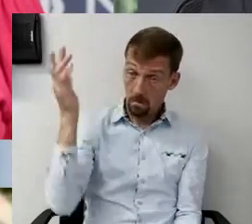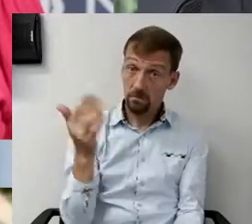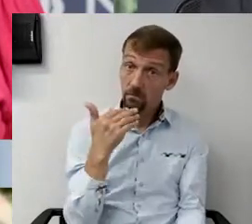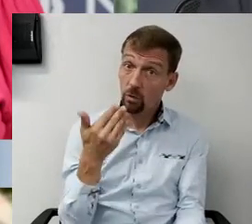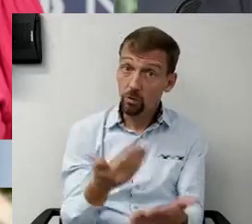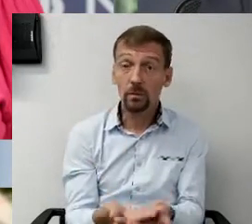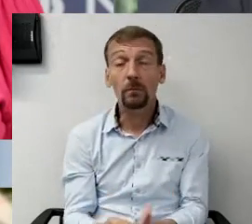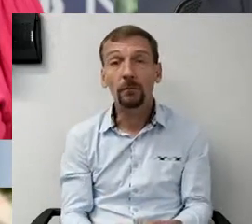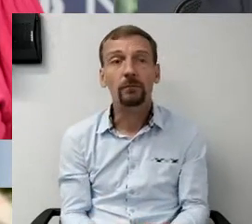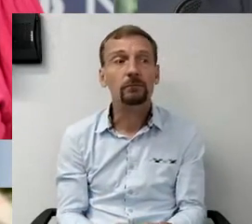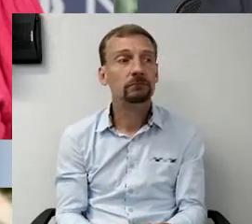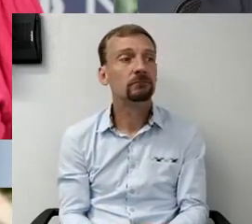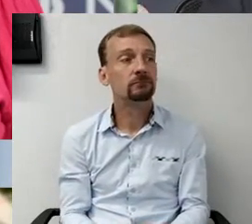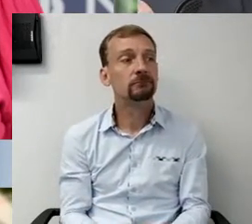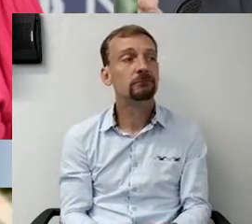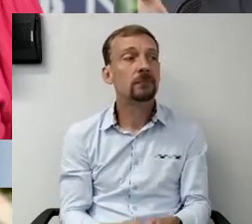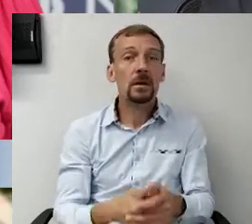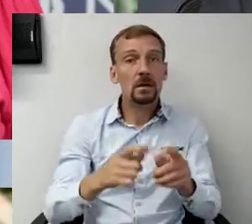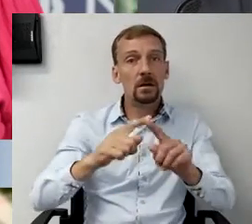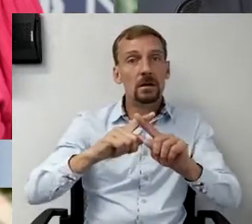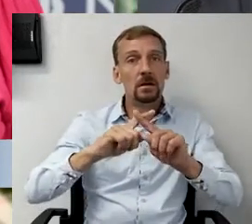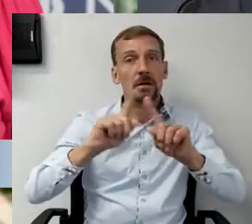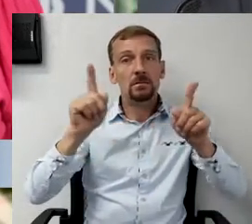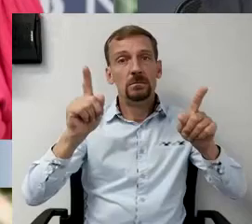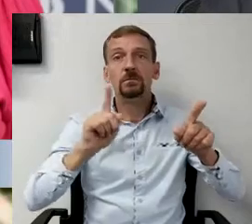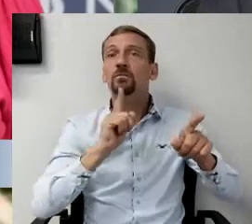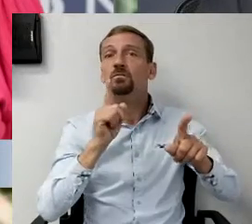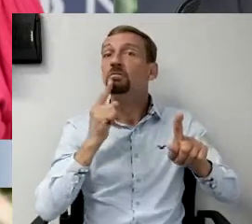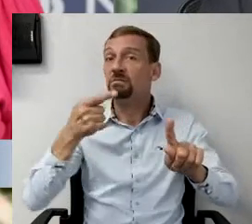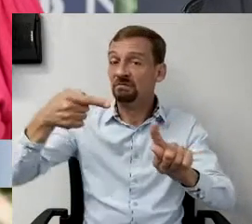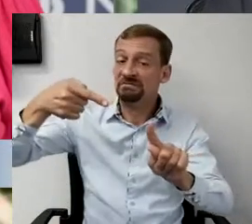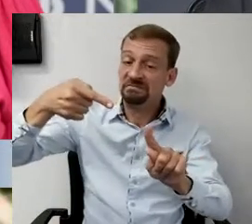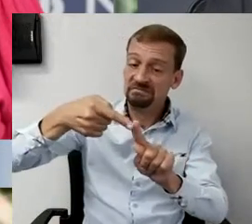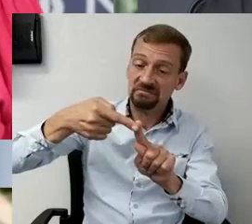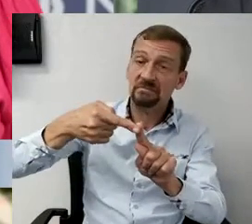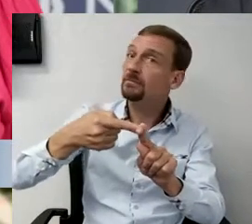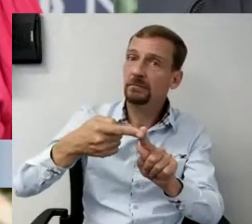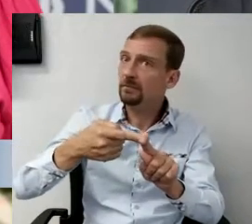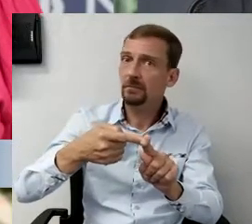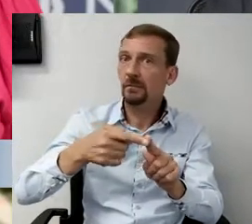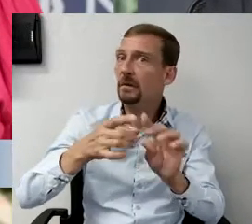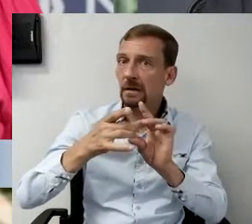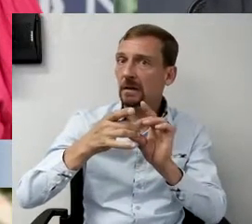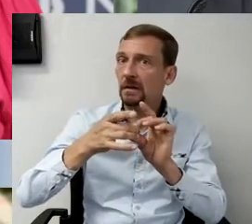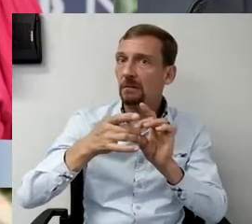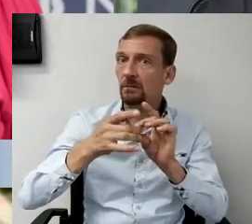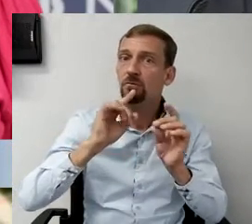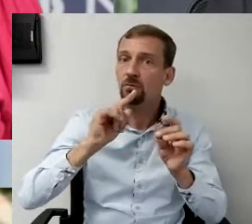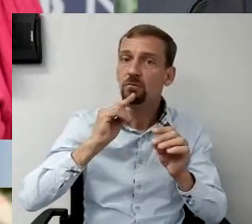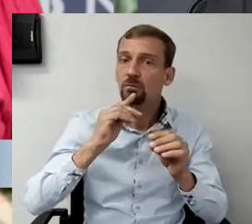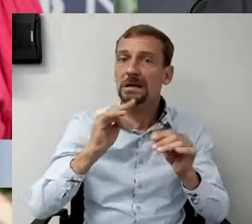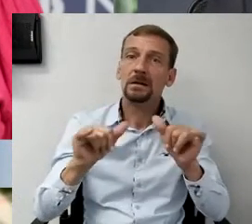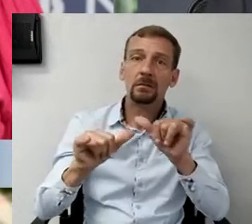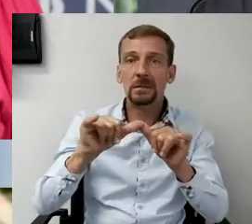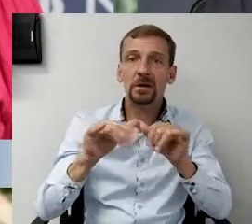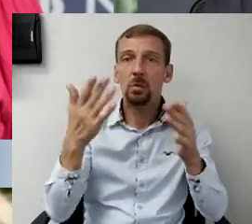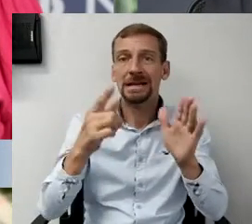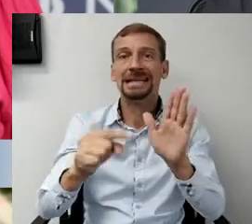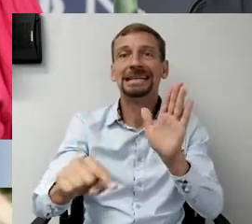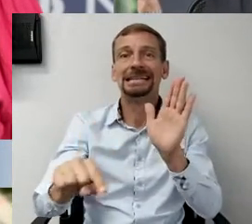sensitivity. Then the specificity measures the correlation of negative